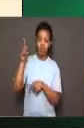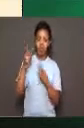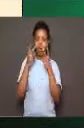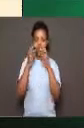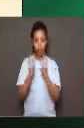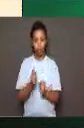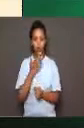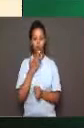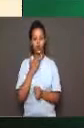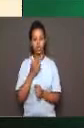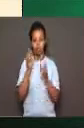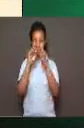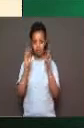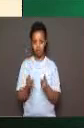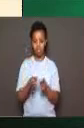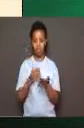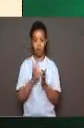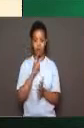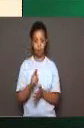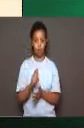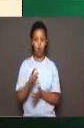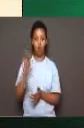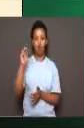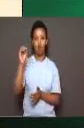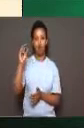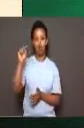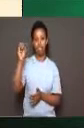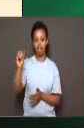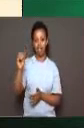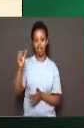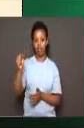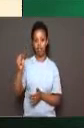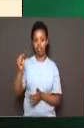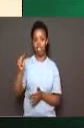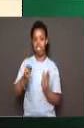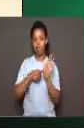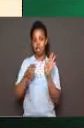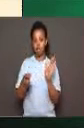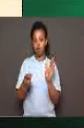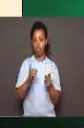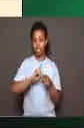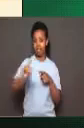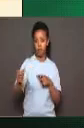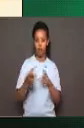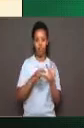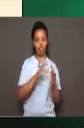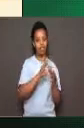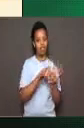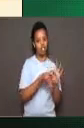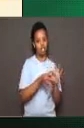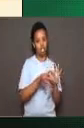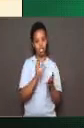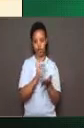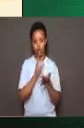sugar, the monosaccharides are shown in a straight chain form and